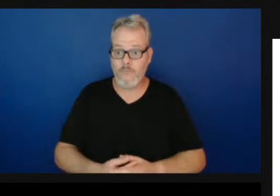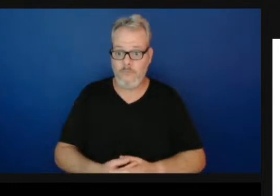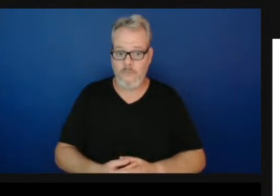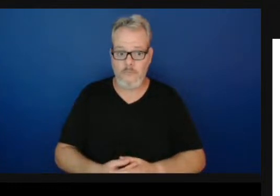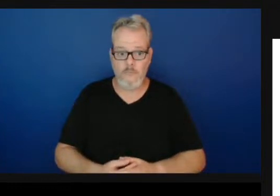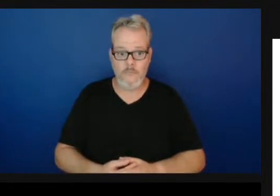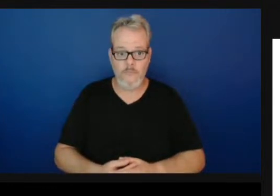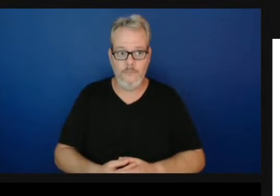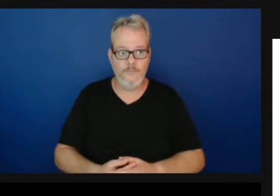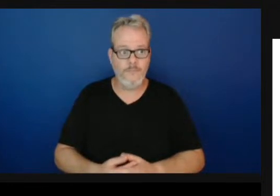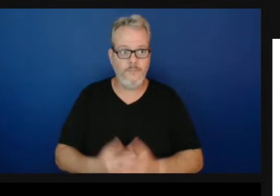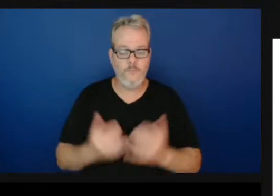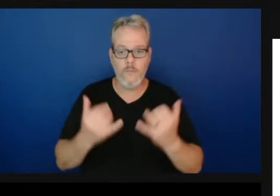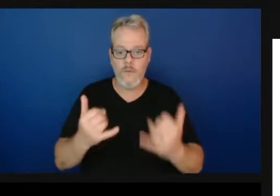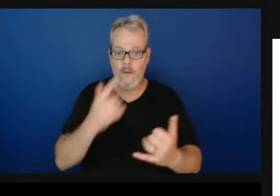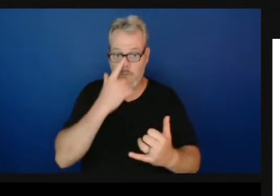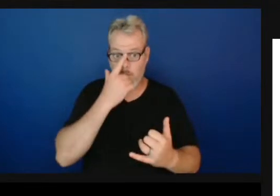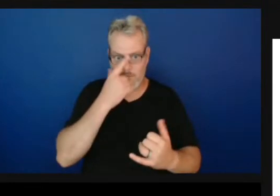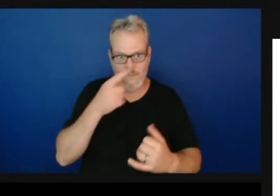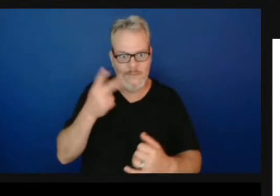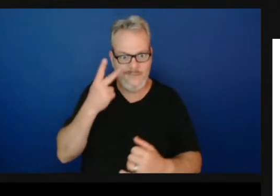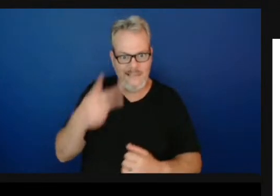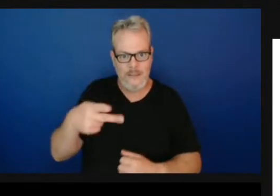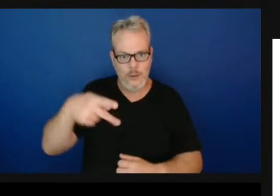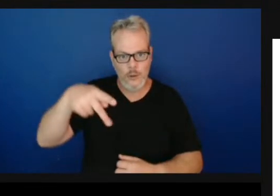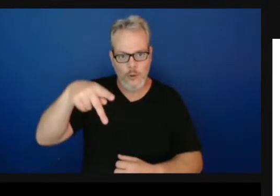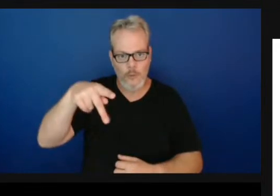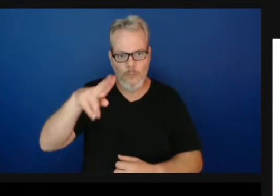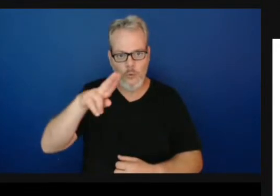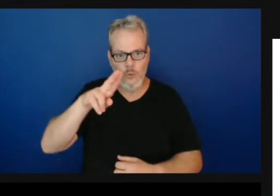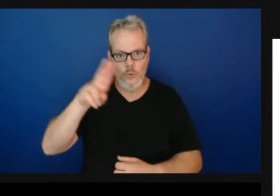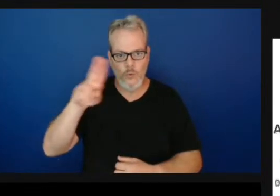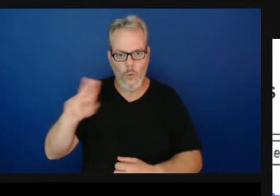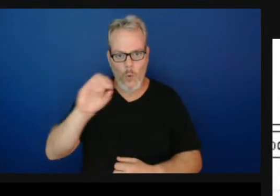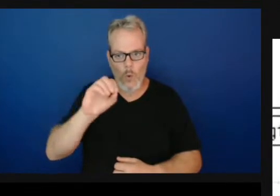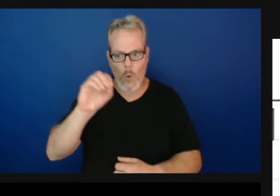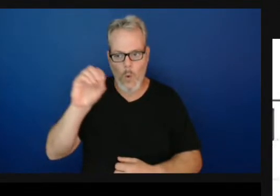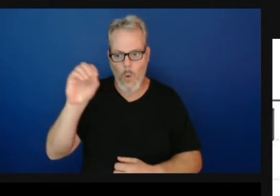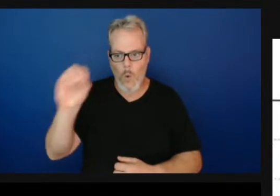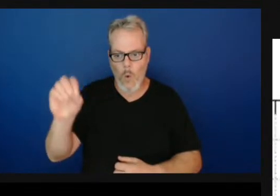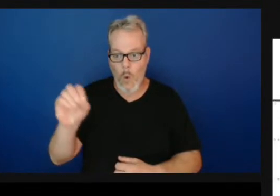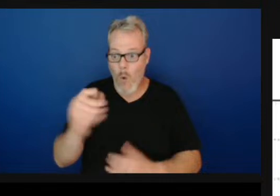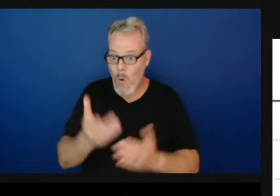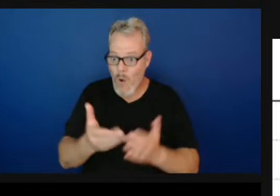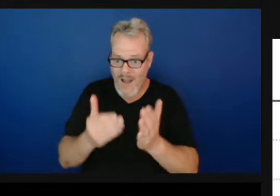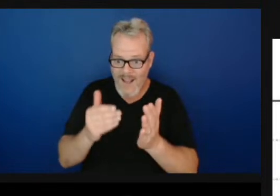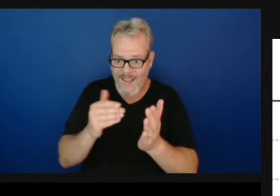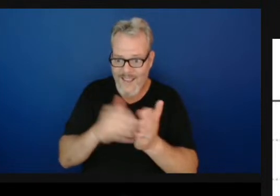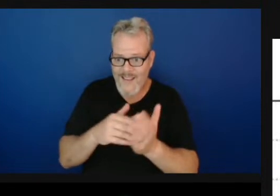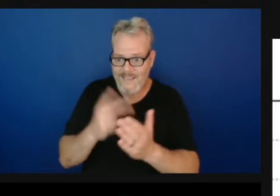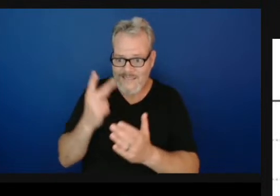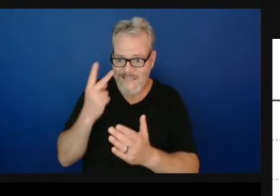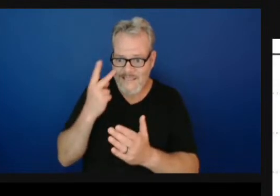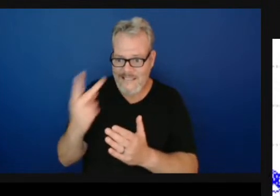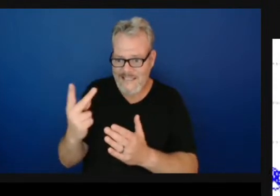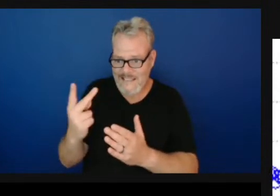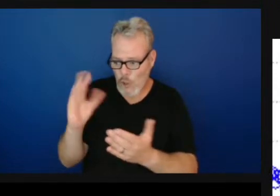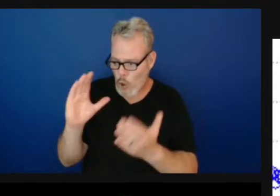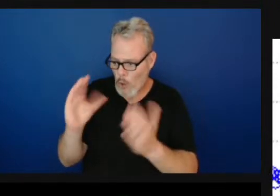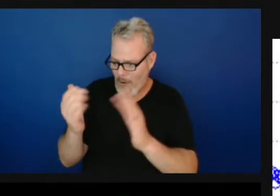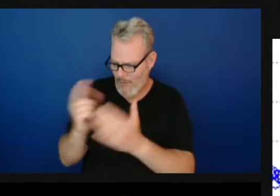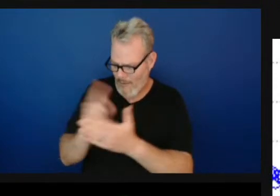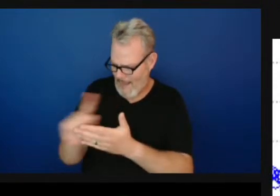come down to the Pu'o'o line. And once again, compared to last week, we have fewer